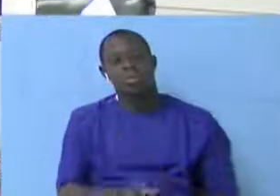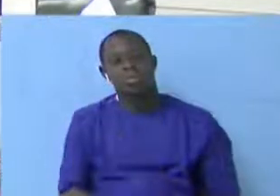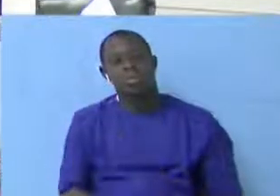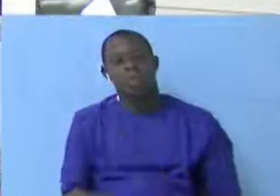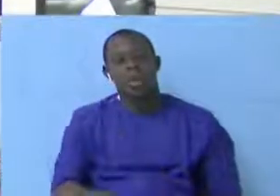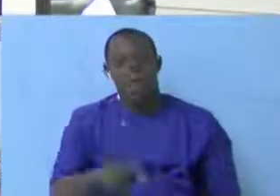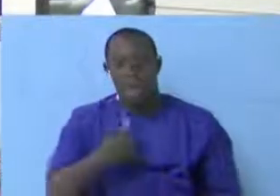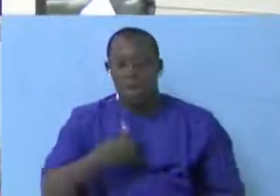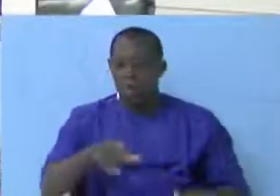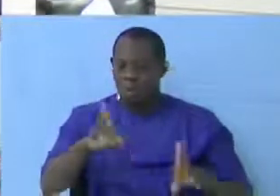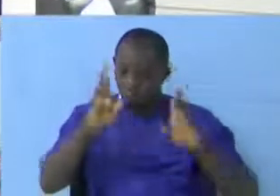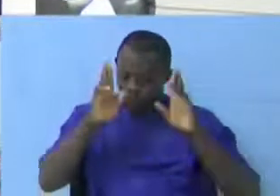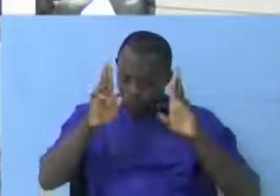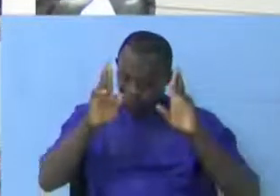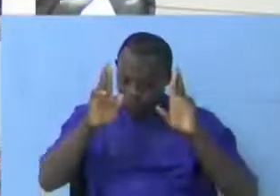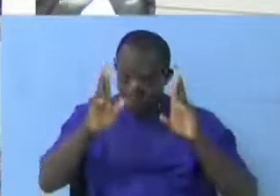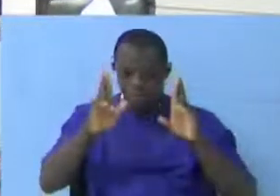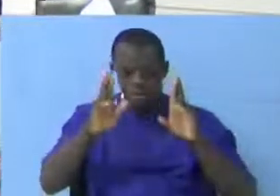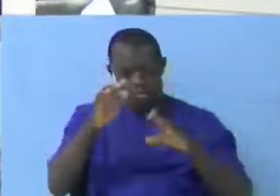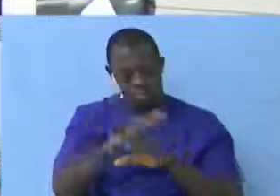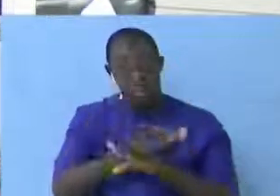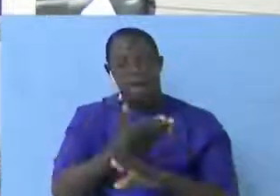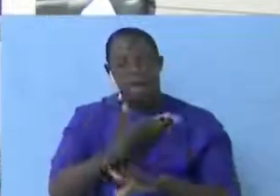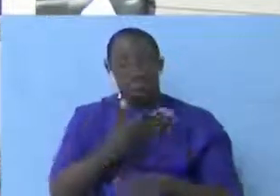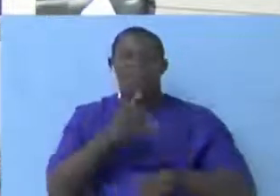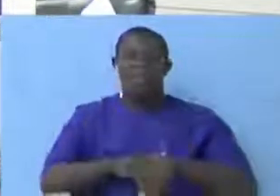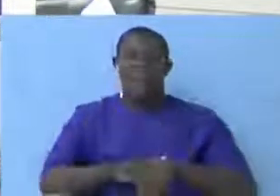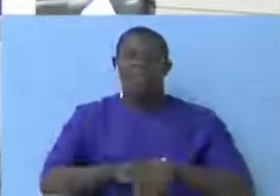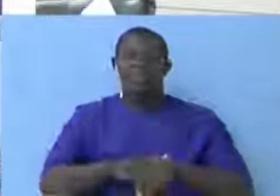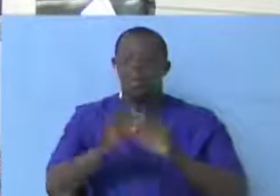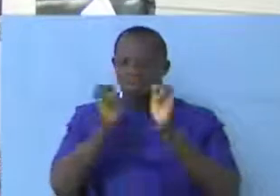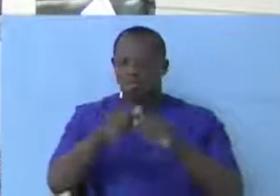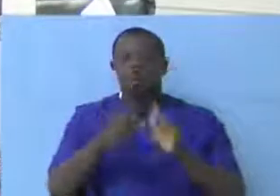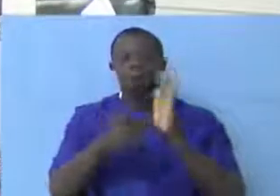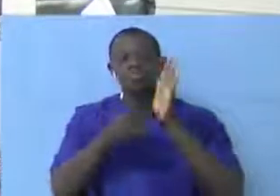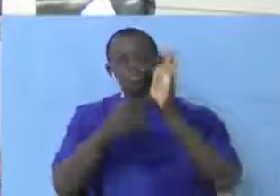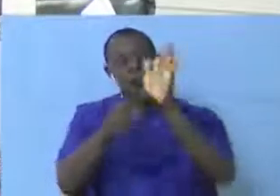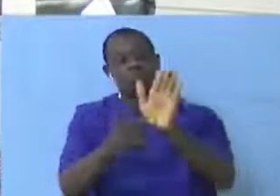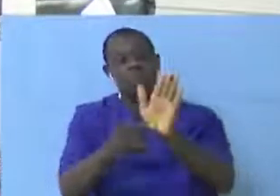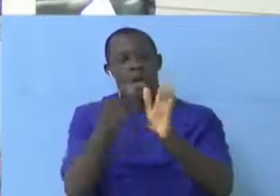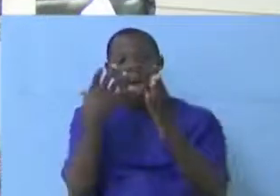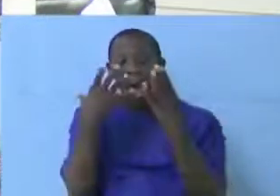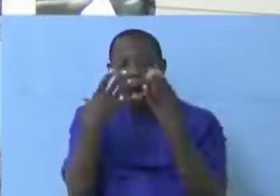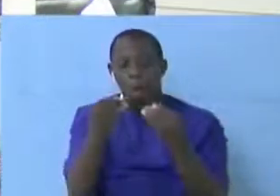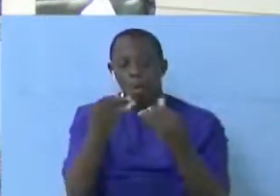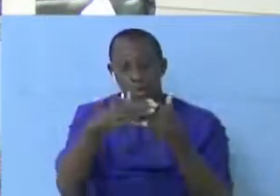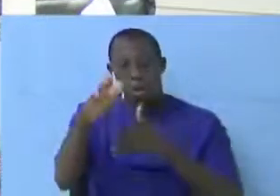I wish there was time. I will have demonstrated how much we protected politicians.